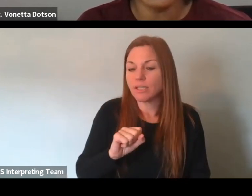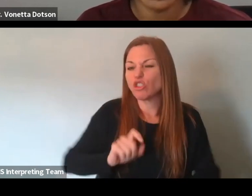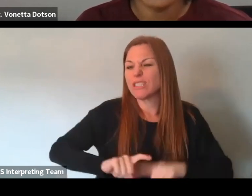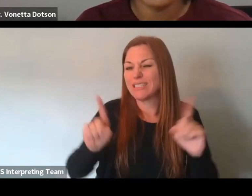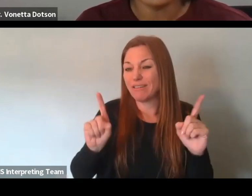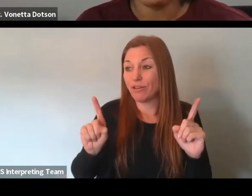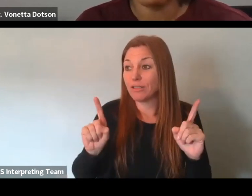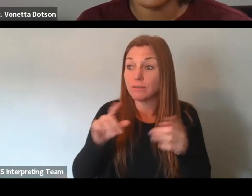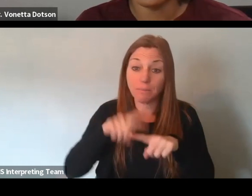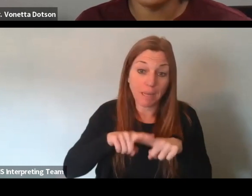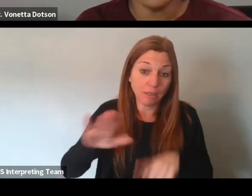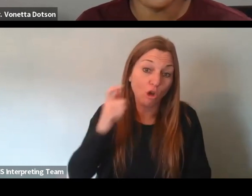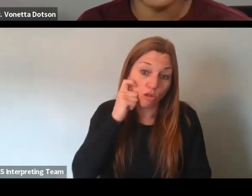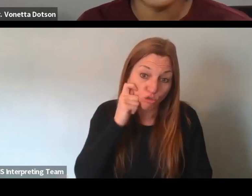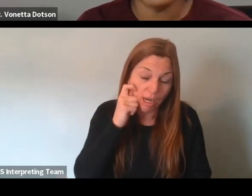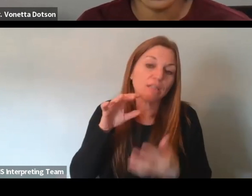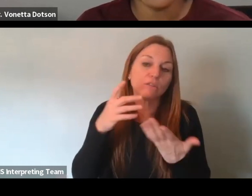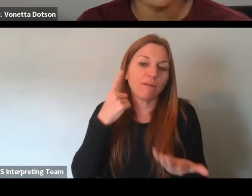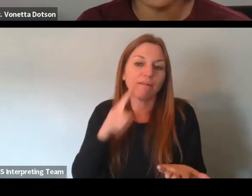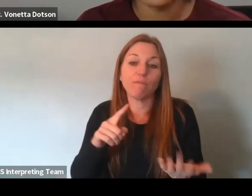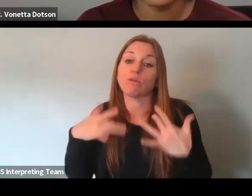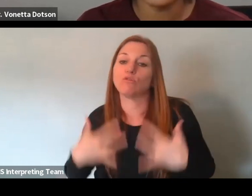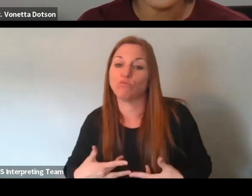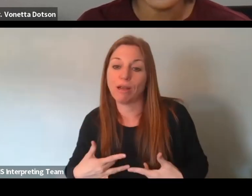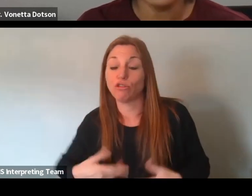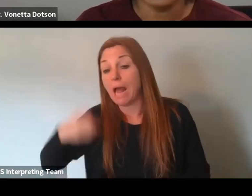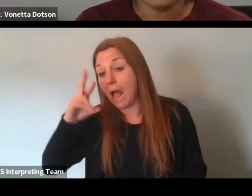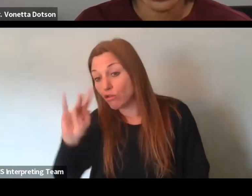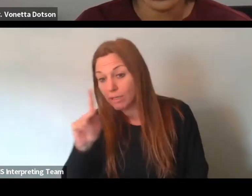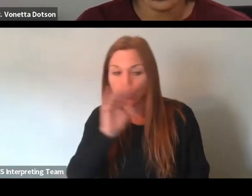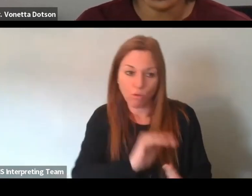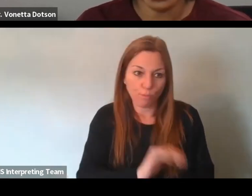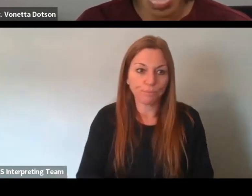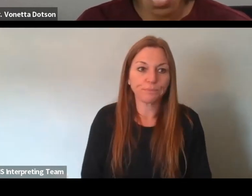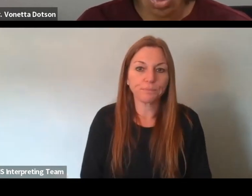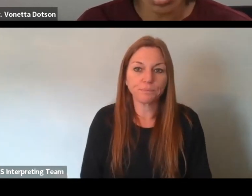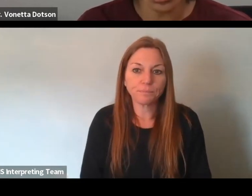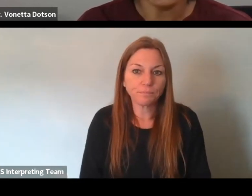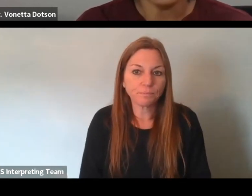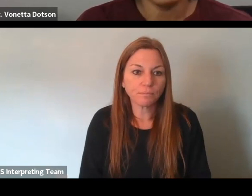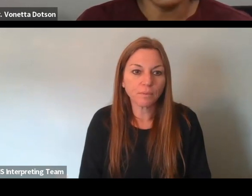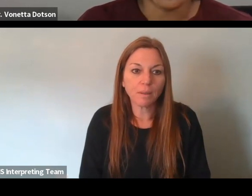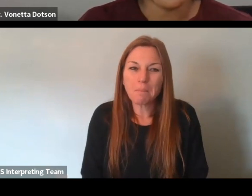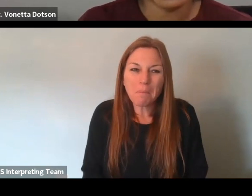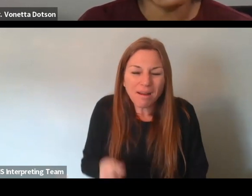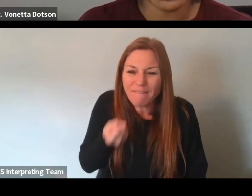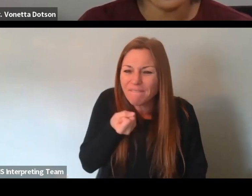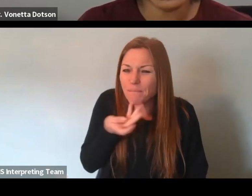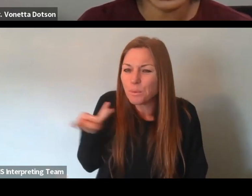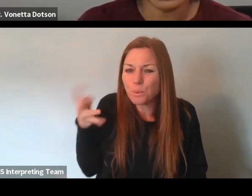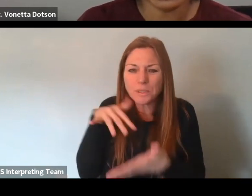Despite that likelihood, there are very few studies that have actually tried to look at this. So